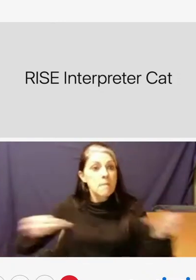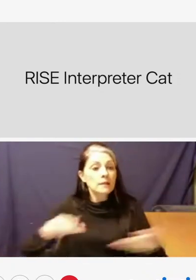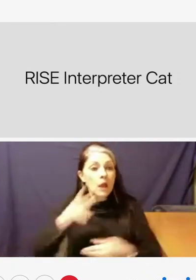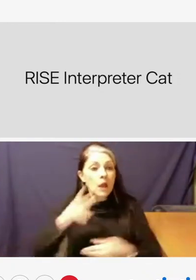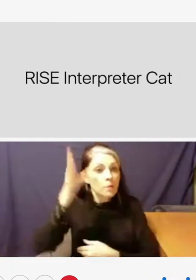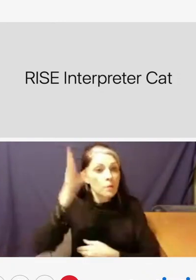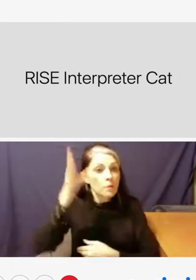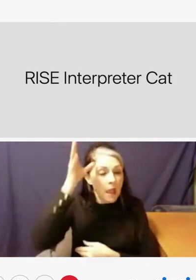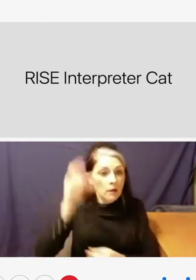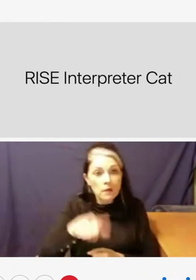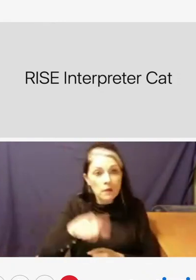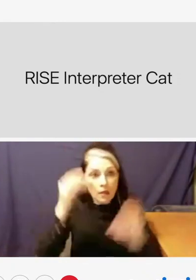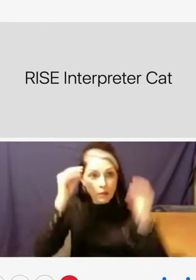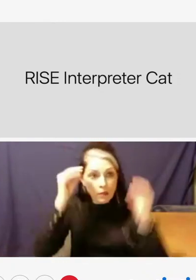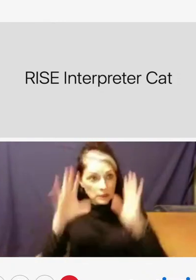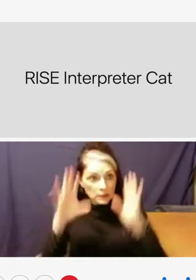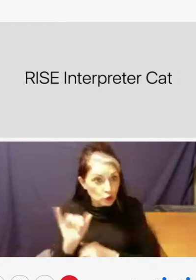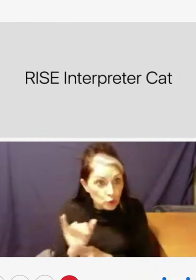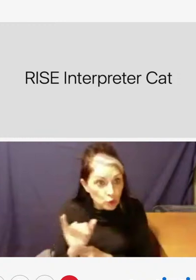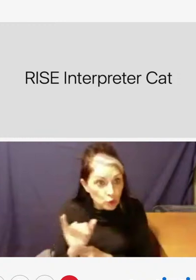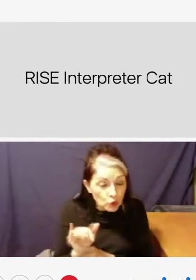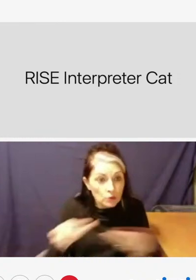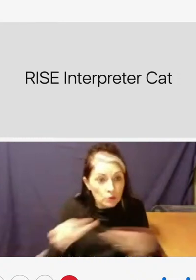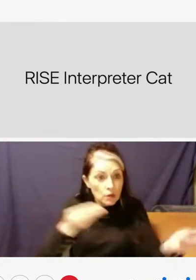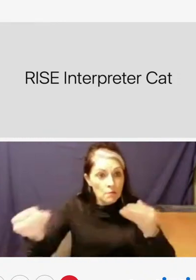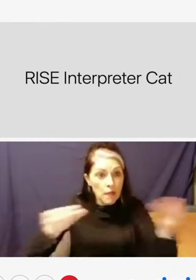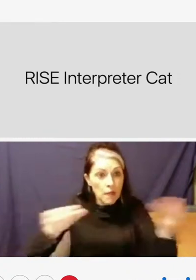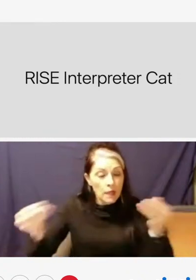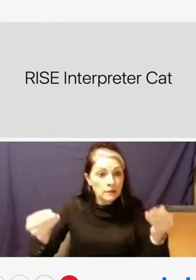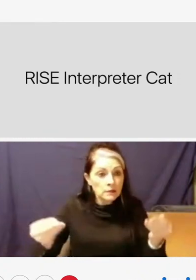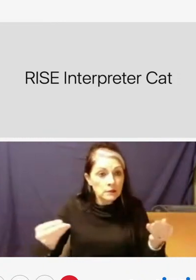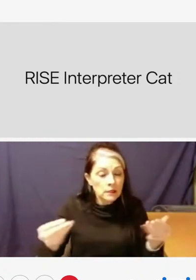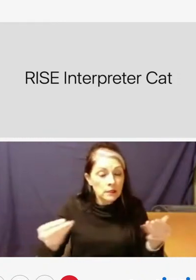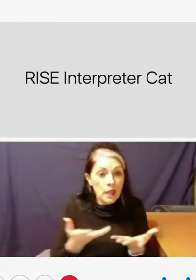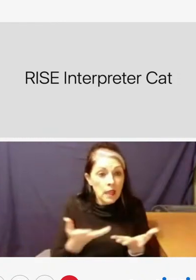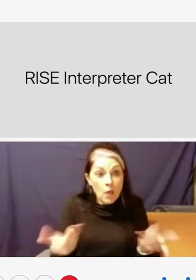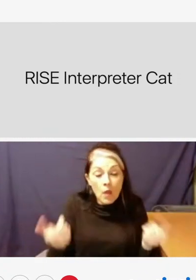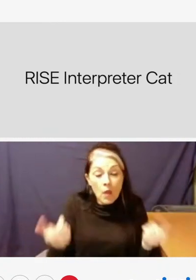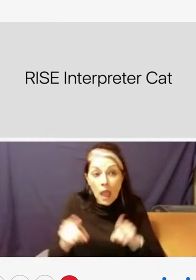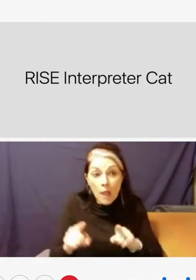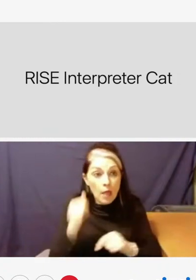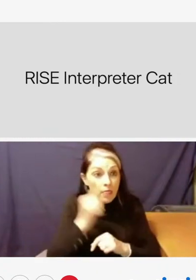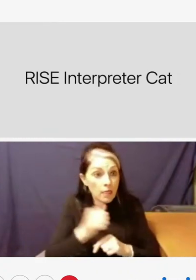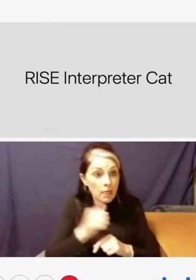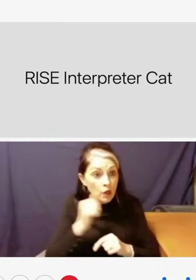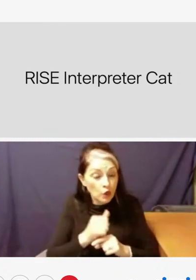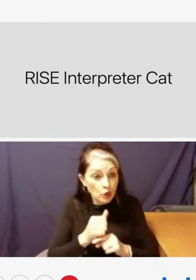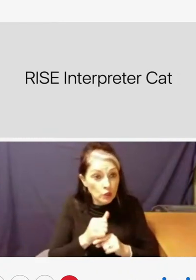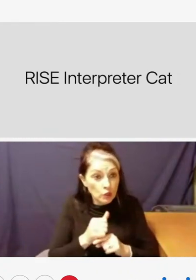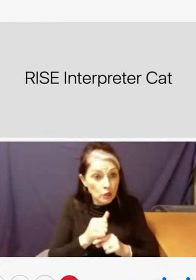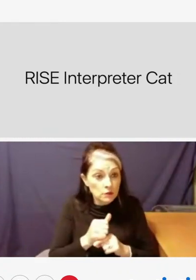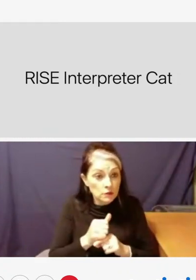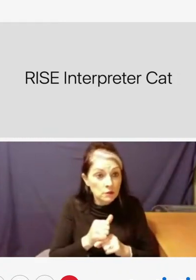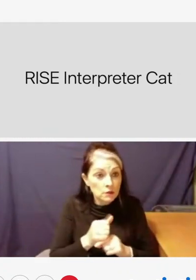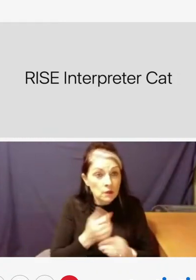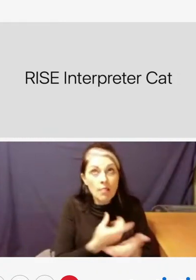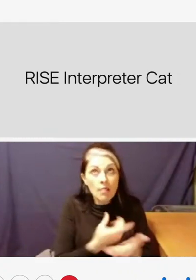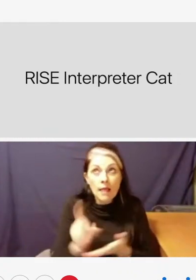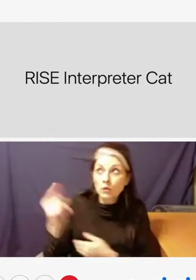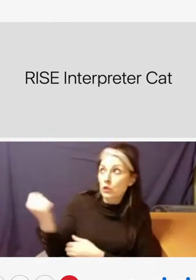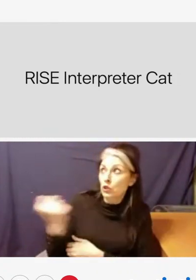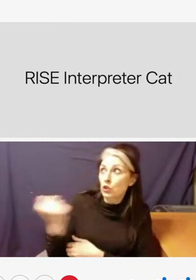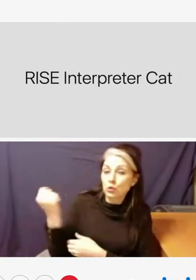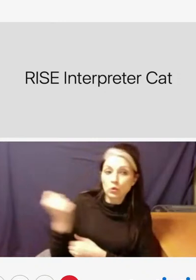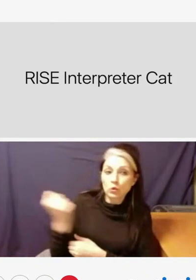teachers and the thing mushroomed and the girls took it last on Tuesday to the uh city council